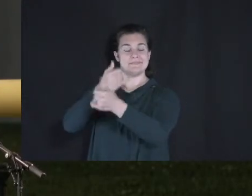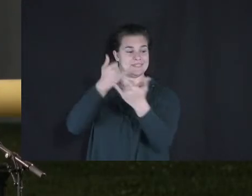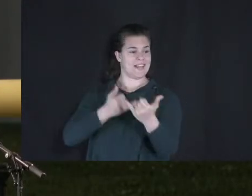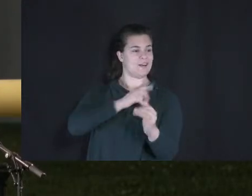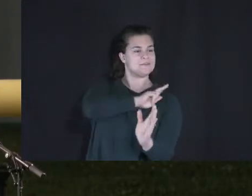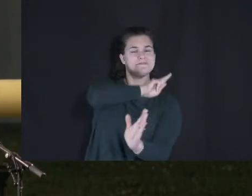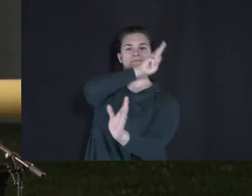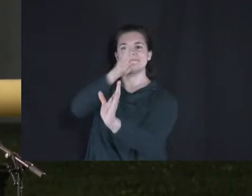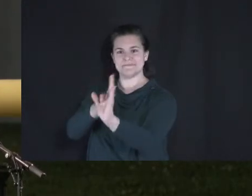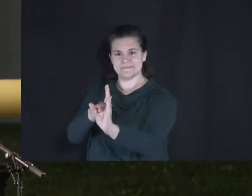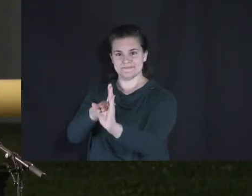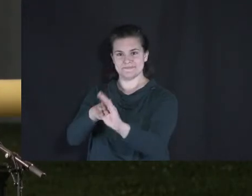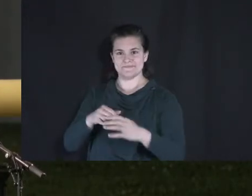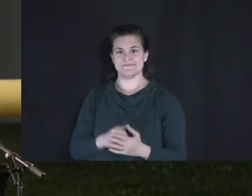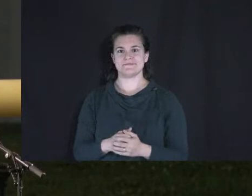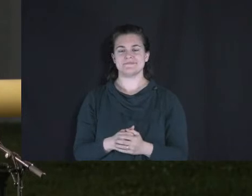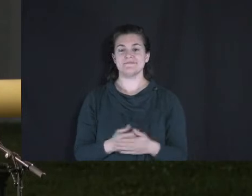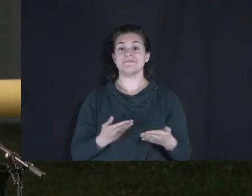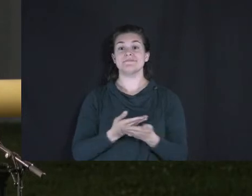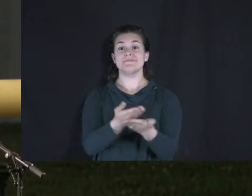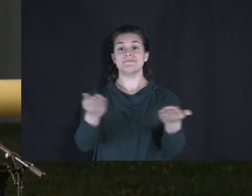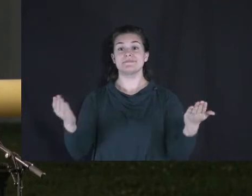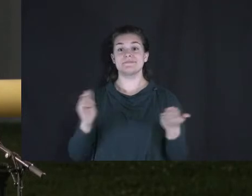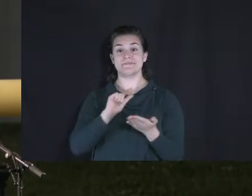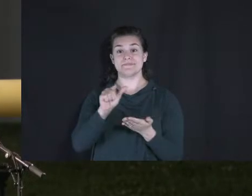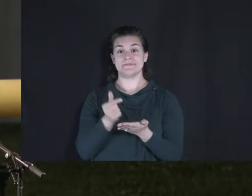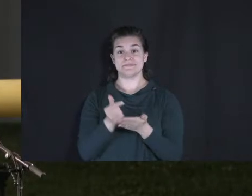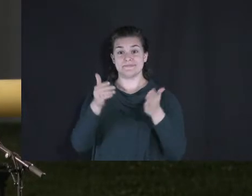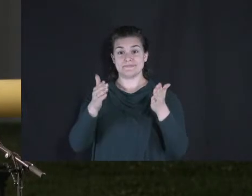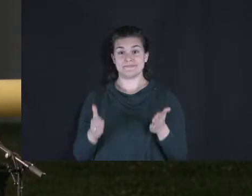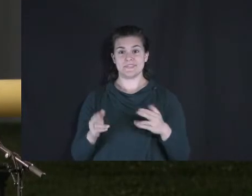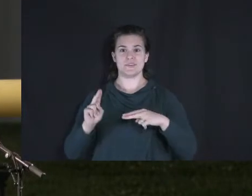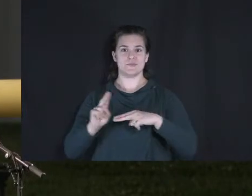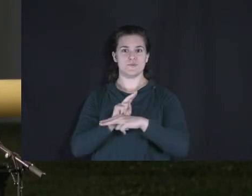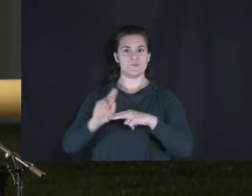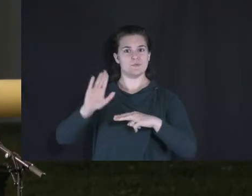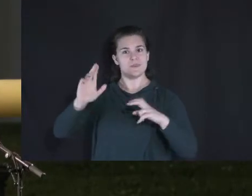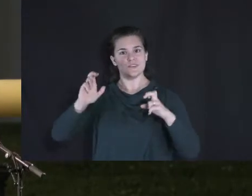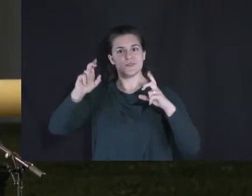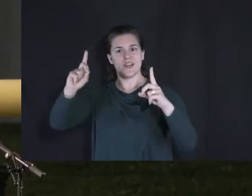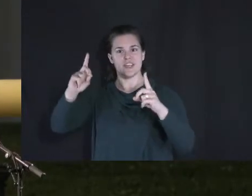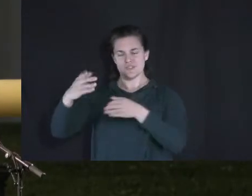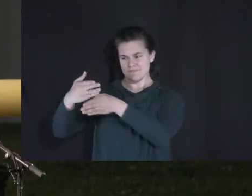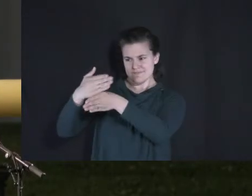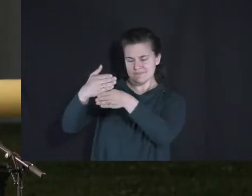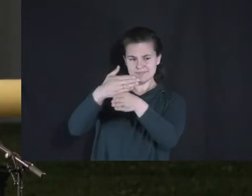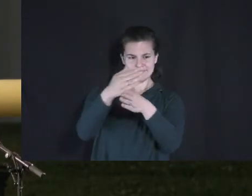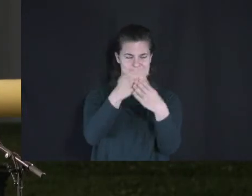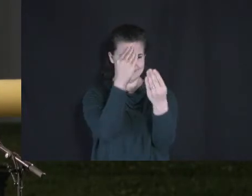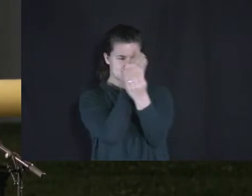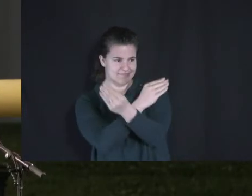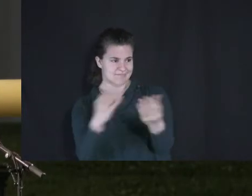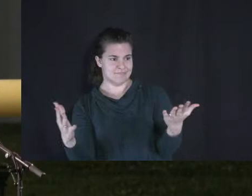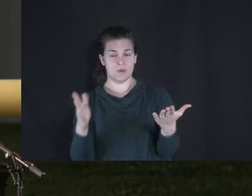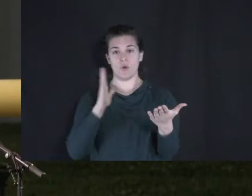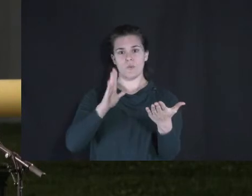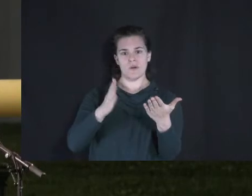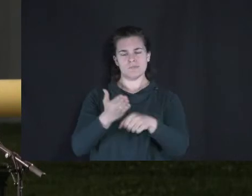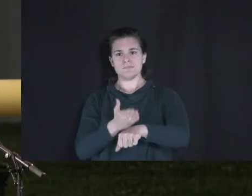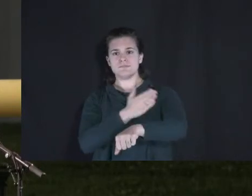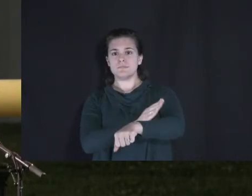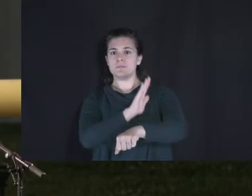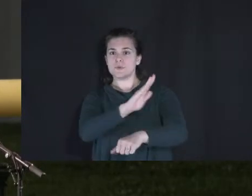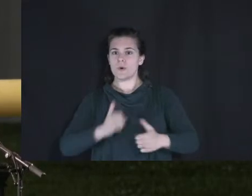Graduates, use and share your education to make a difference in your life, your